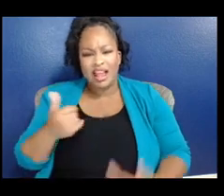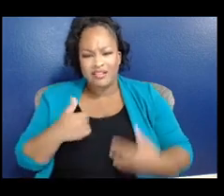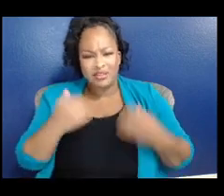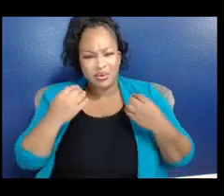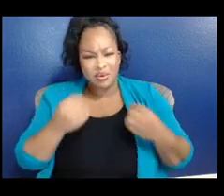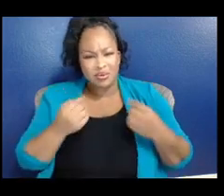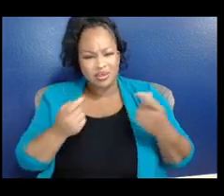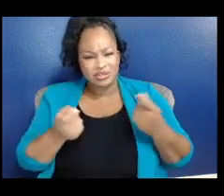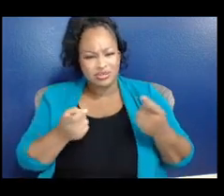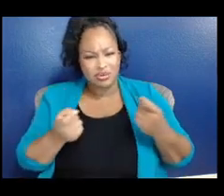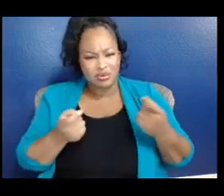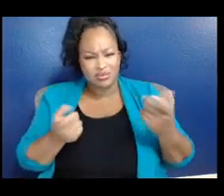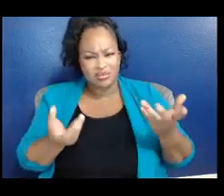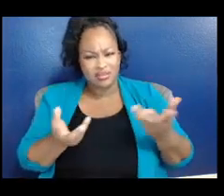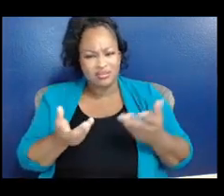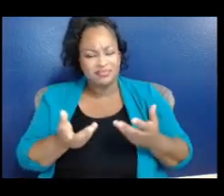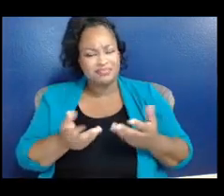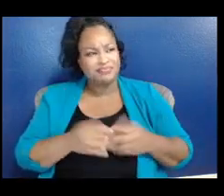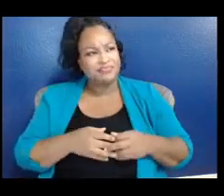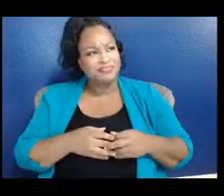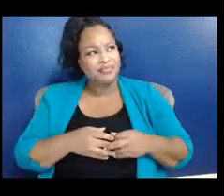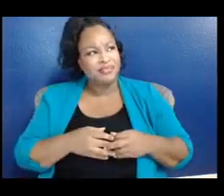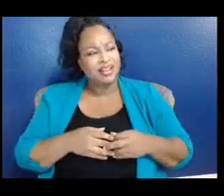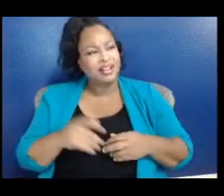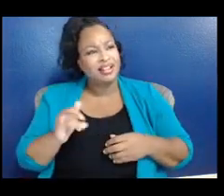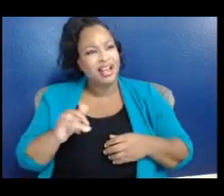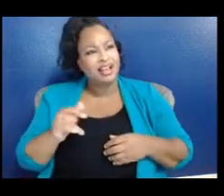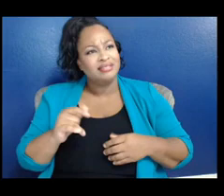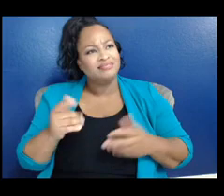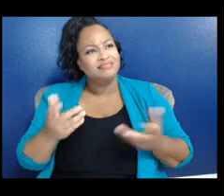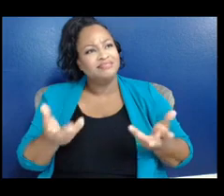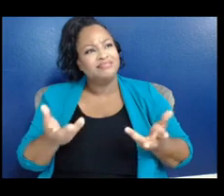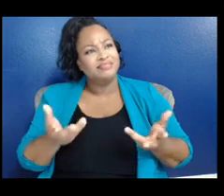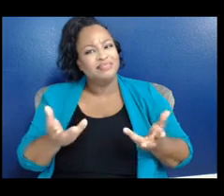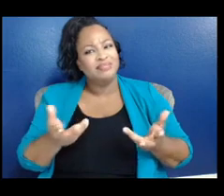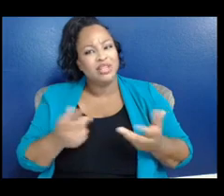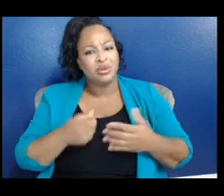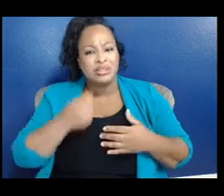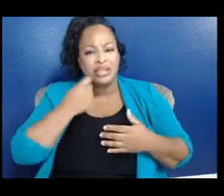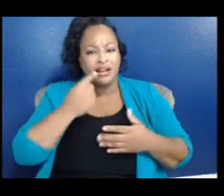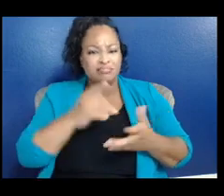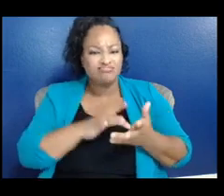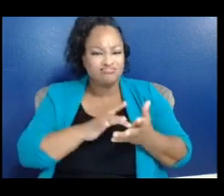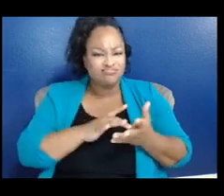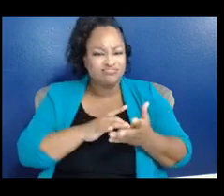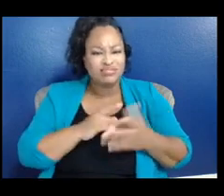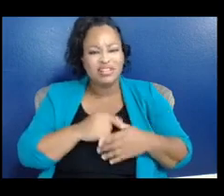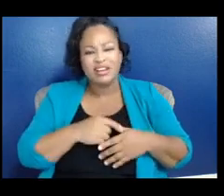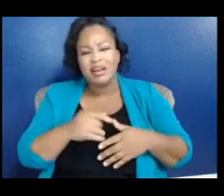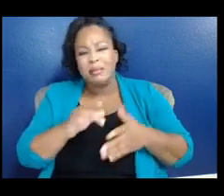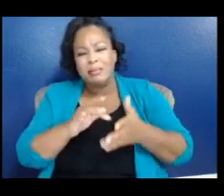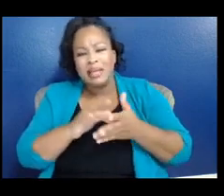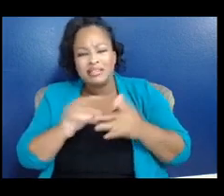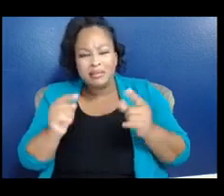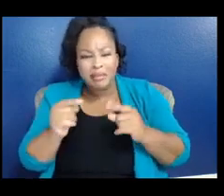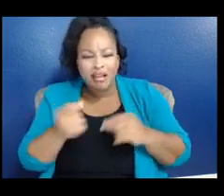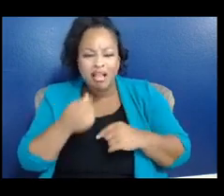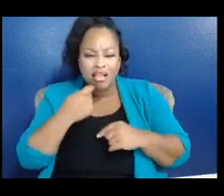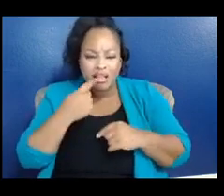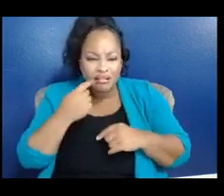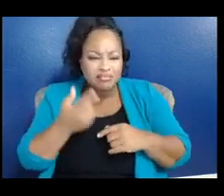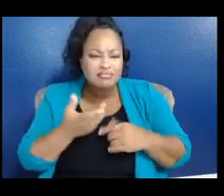It's like, you know, you're taking naproxen and you're taking, you know, these pain medications. You're, you